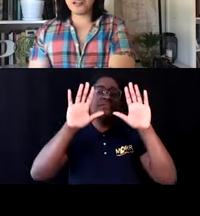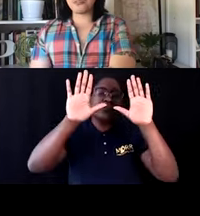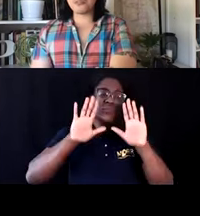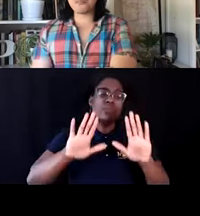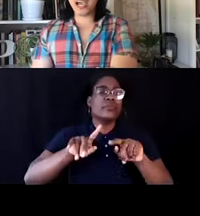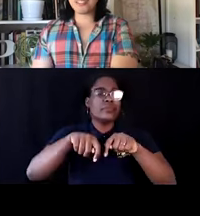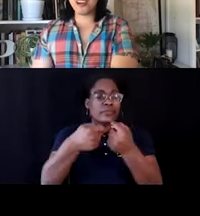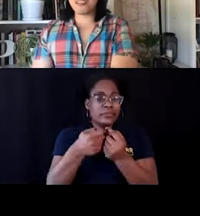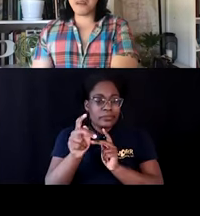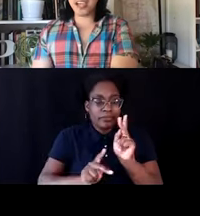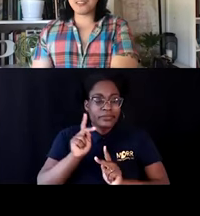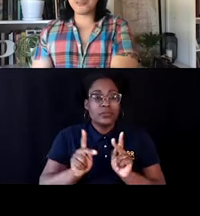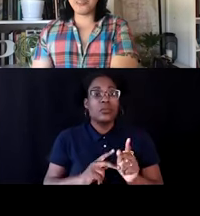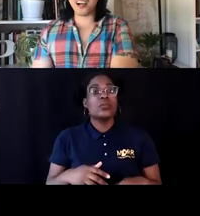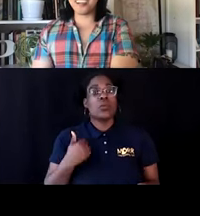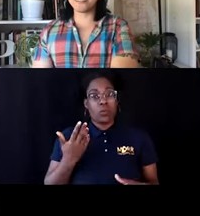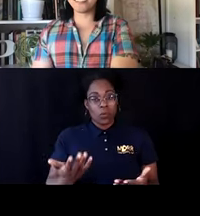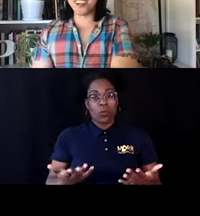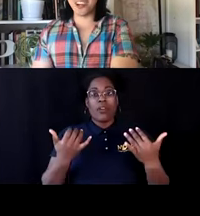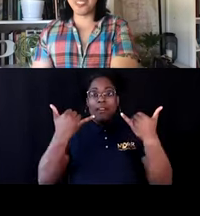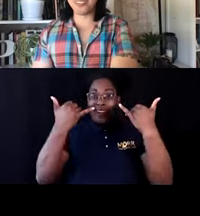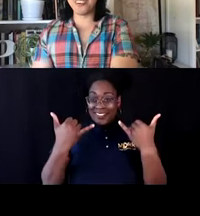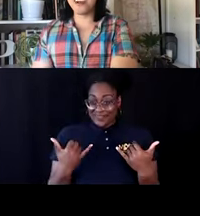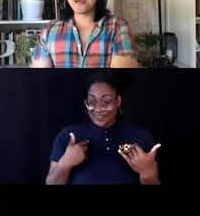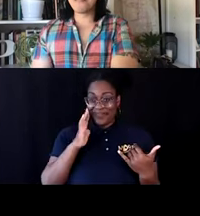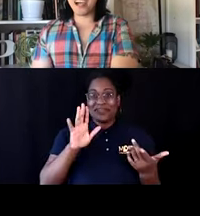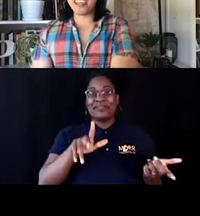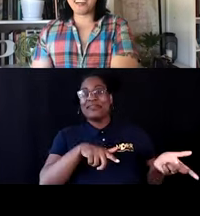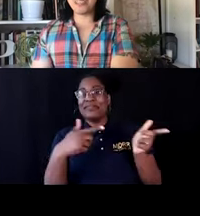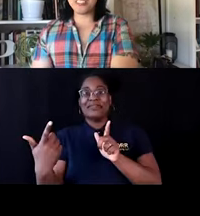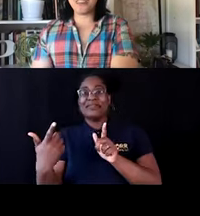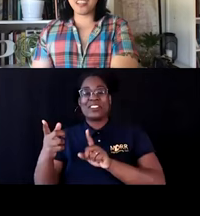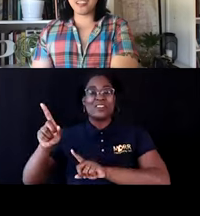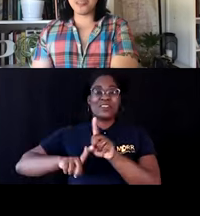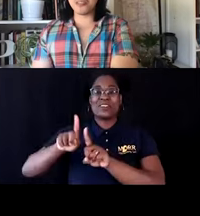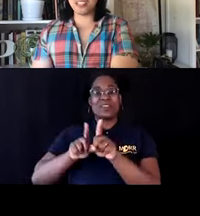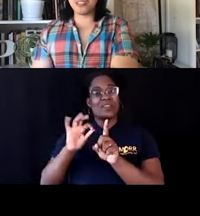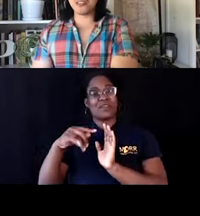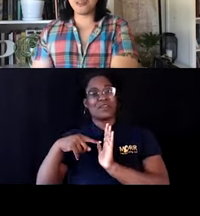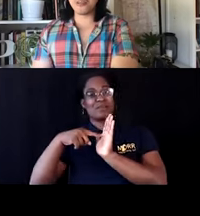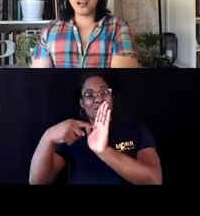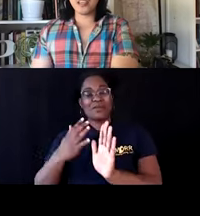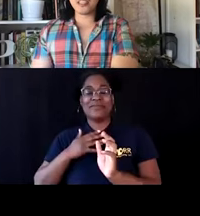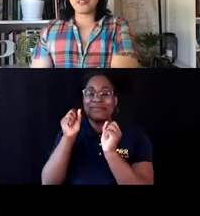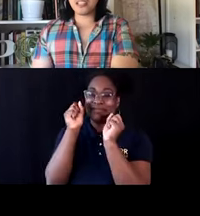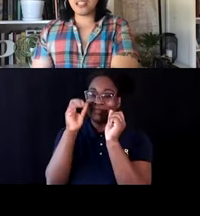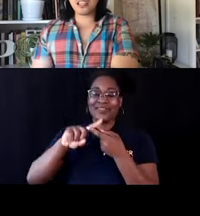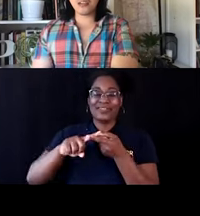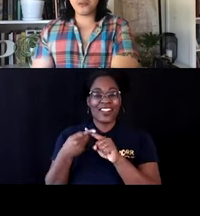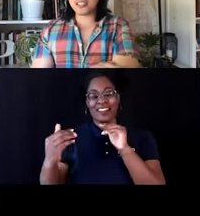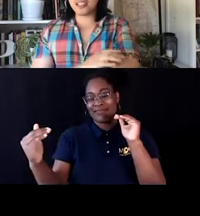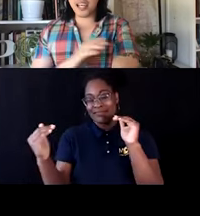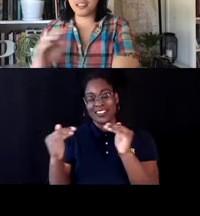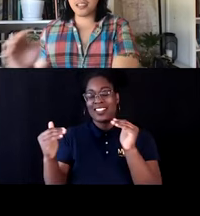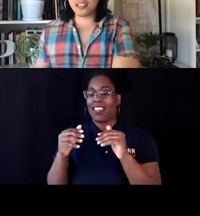I want to pass on the mic to the star of the show, my amazing friend and colleague who is really,